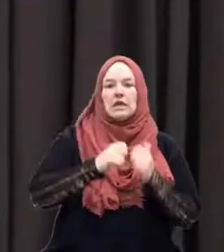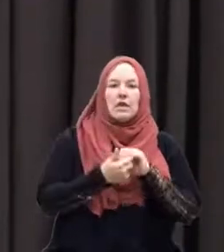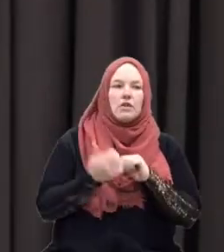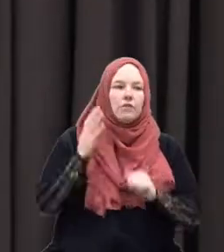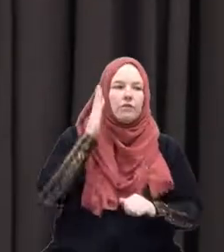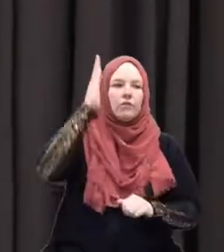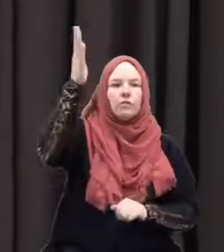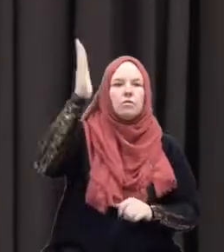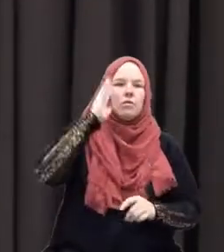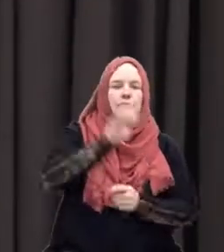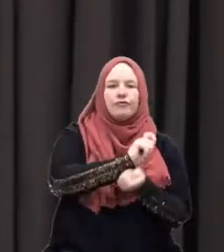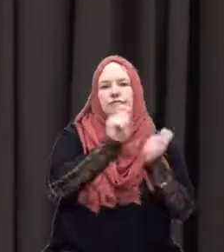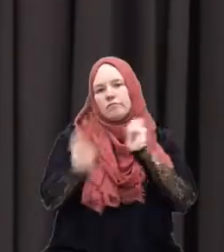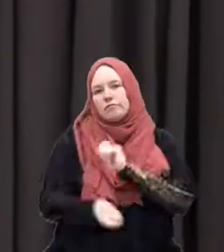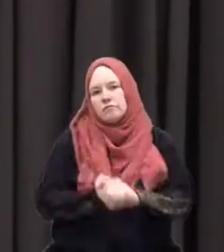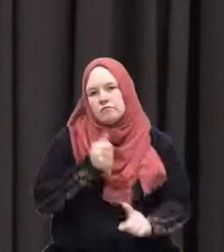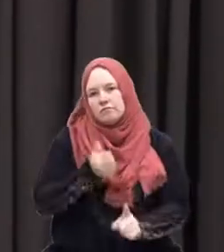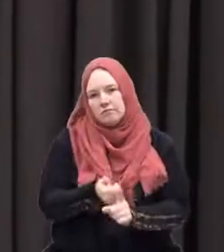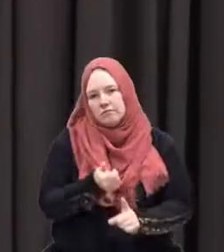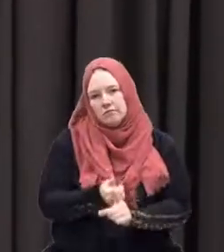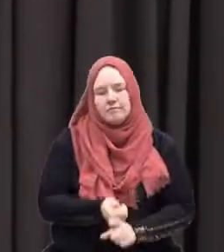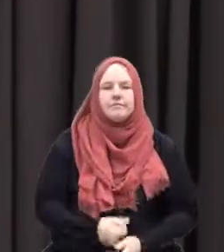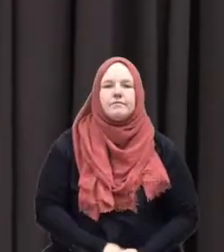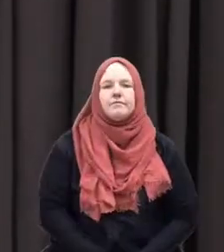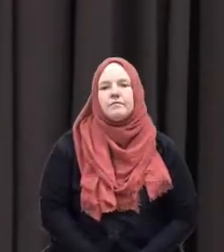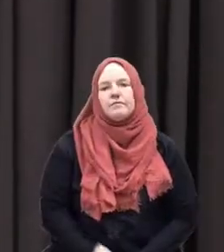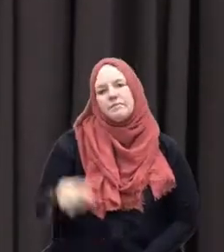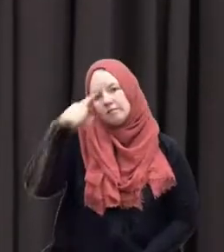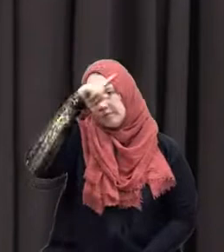see how the future may shape itself.